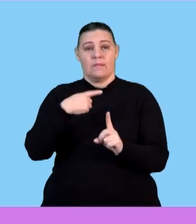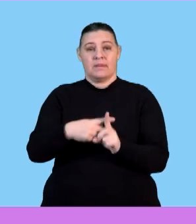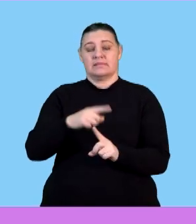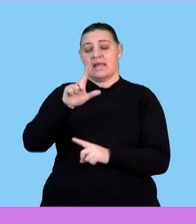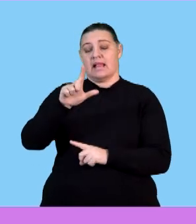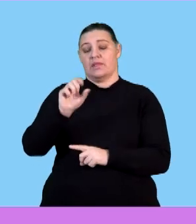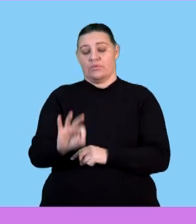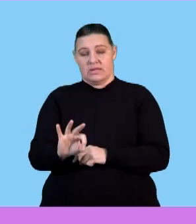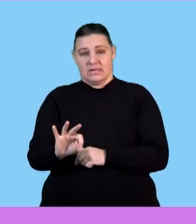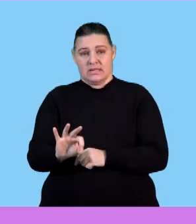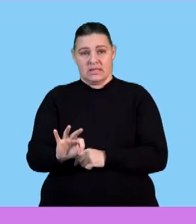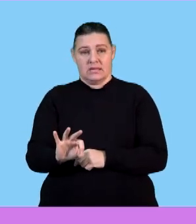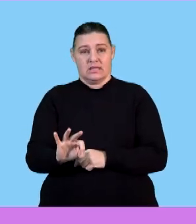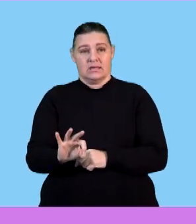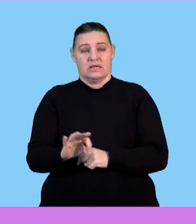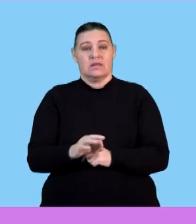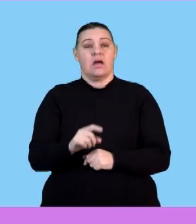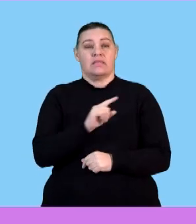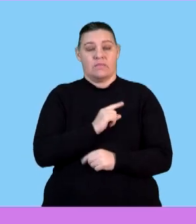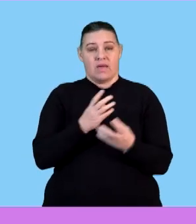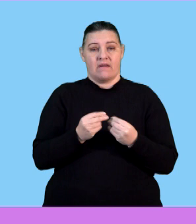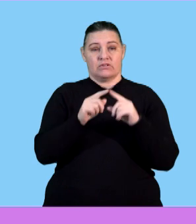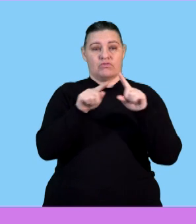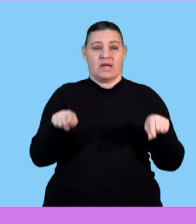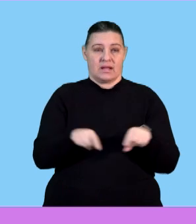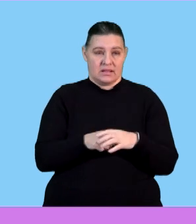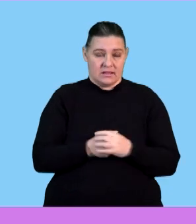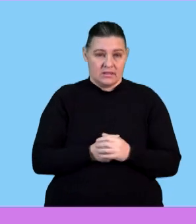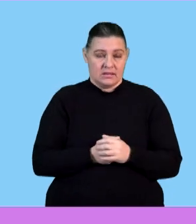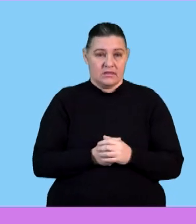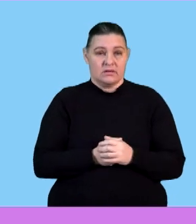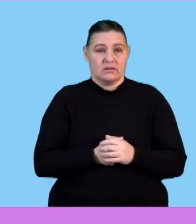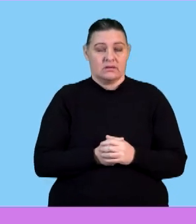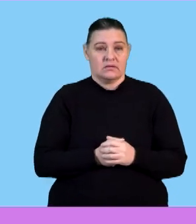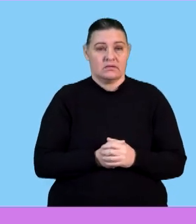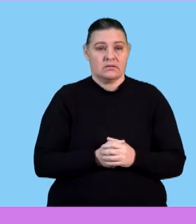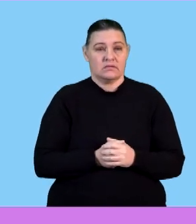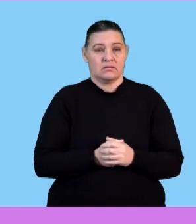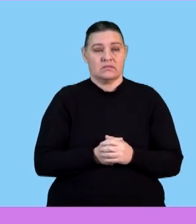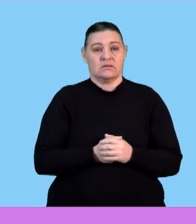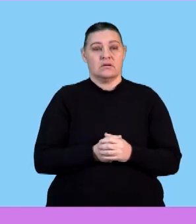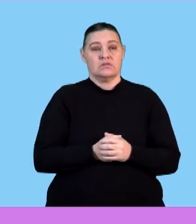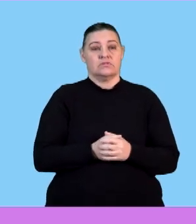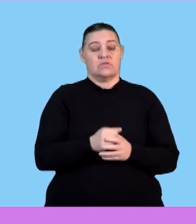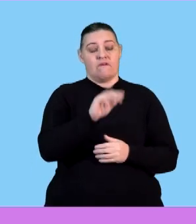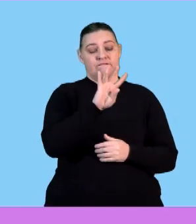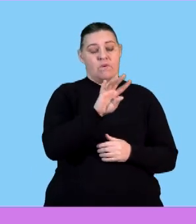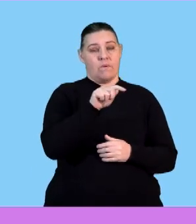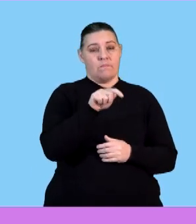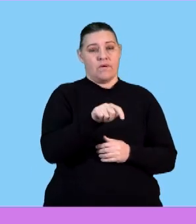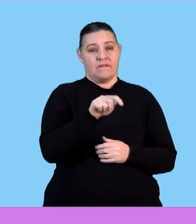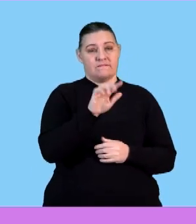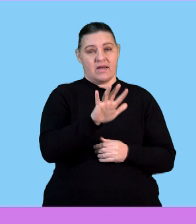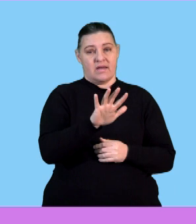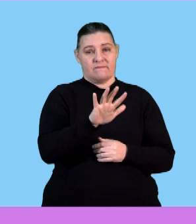plus L3, because we have a triangle. So L1, let's call it 4,5,